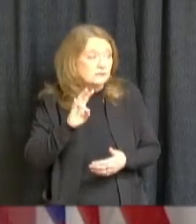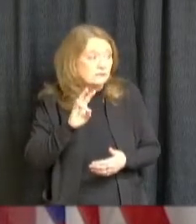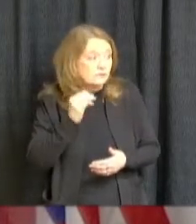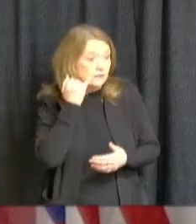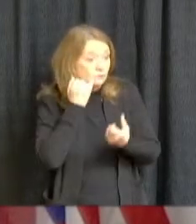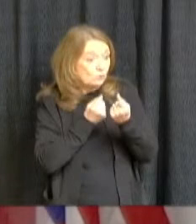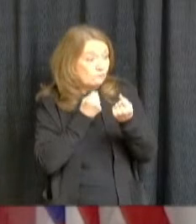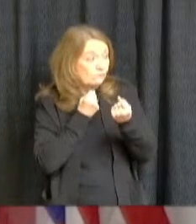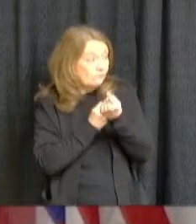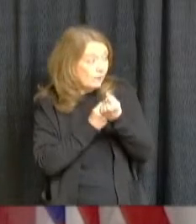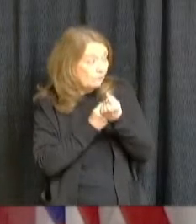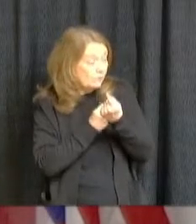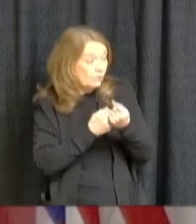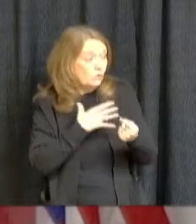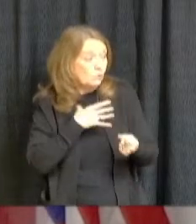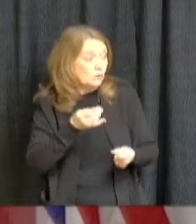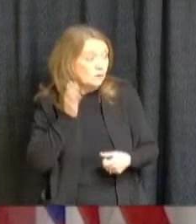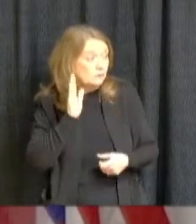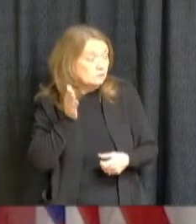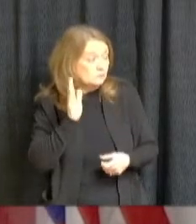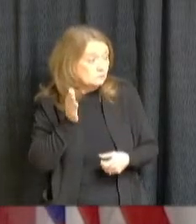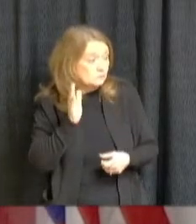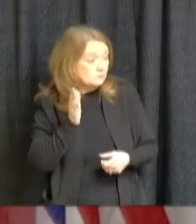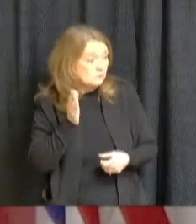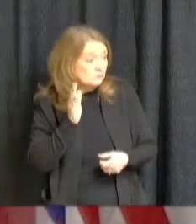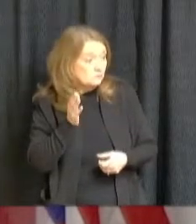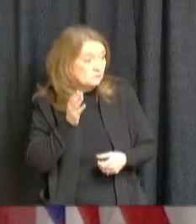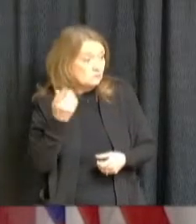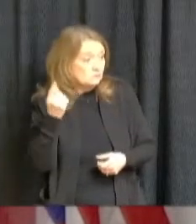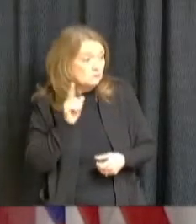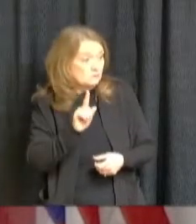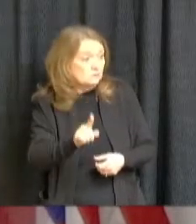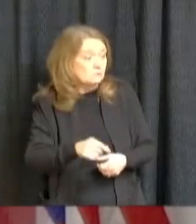favor of ordinance 77, would like to offer rebuttal,